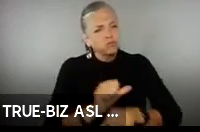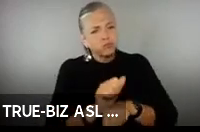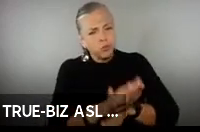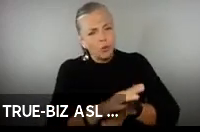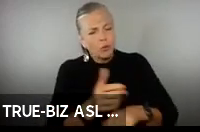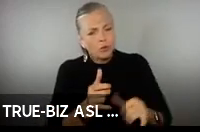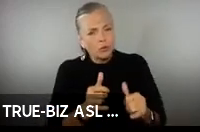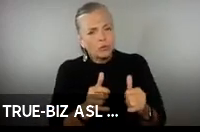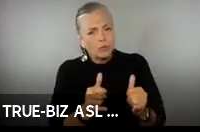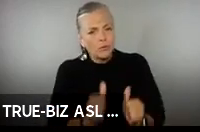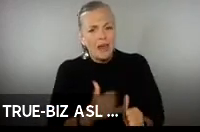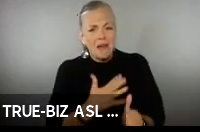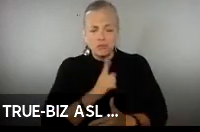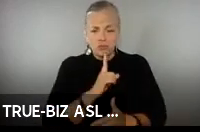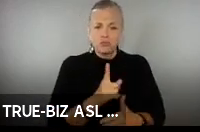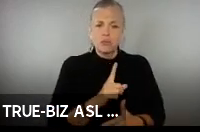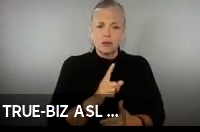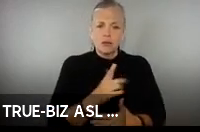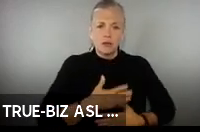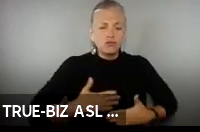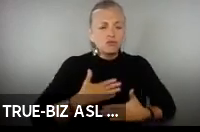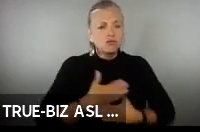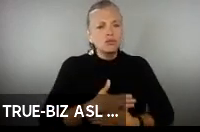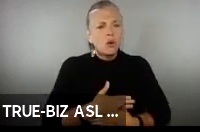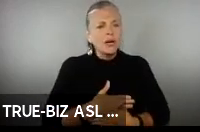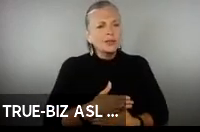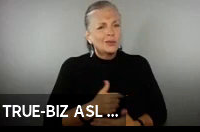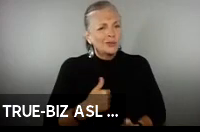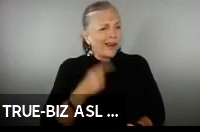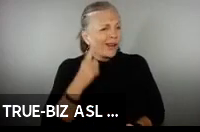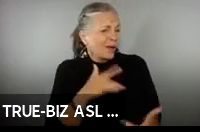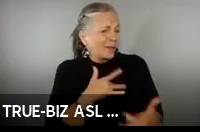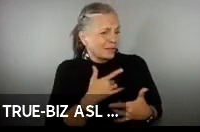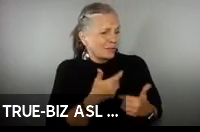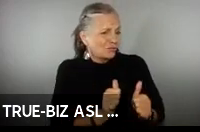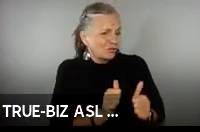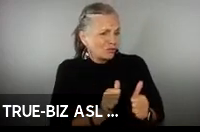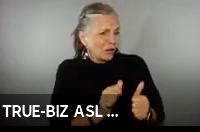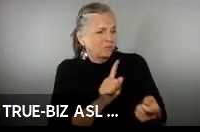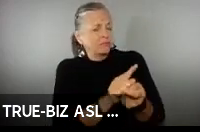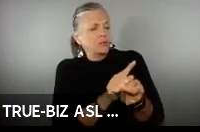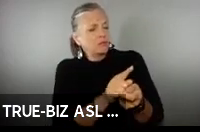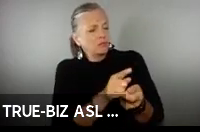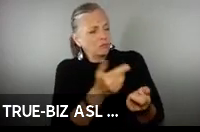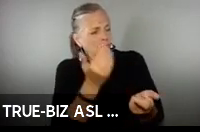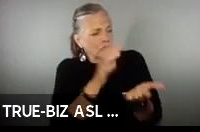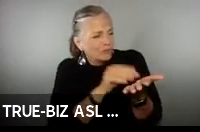and I really enjoyed it. And so I thought it'd be really exciting to try to get to know you a little better.